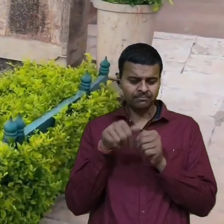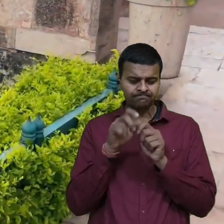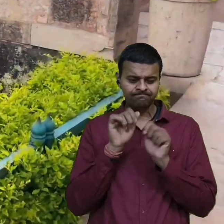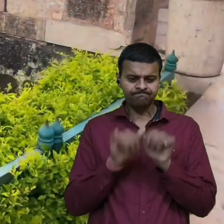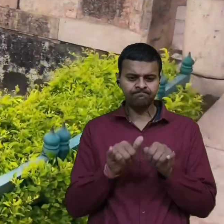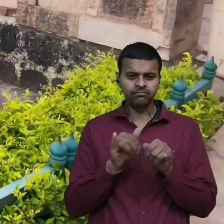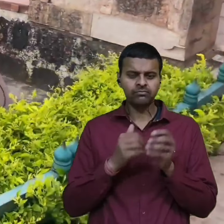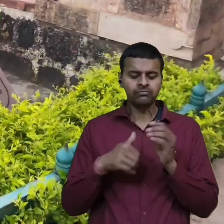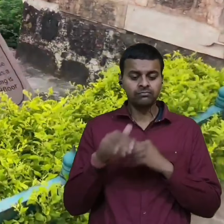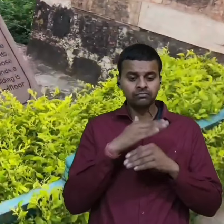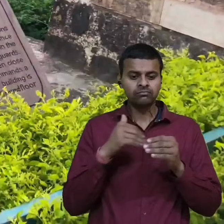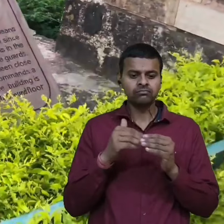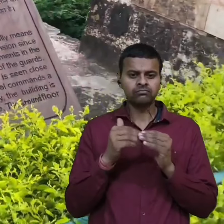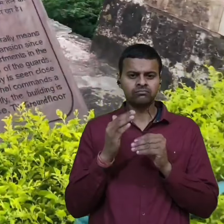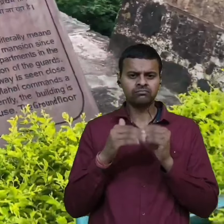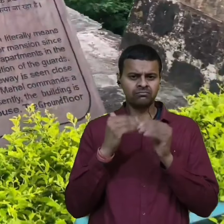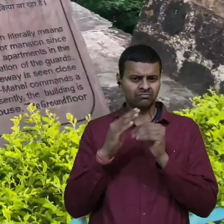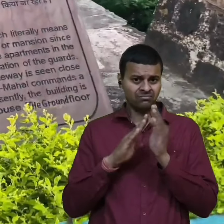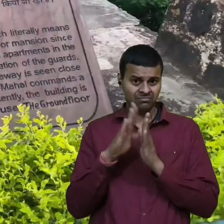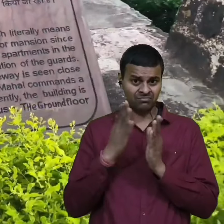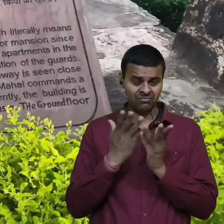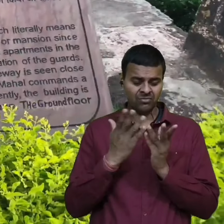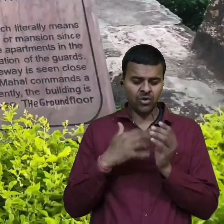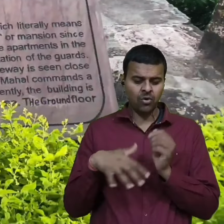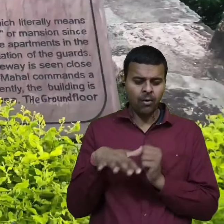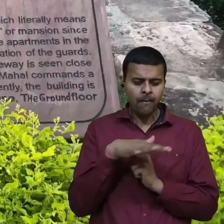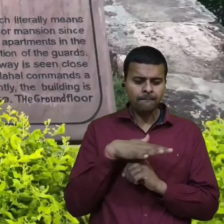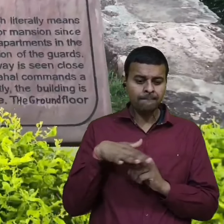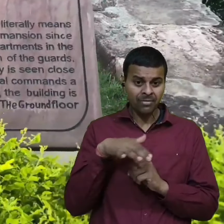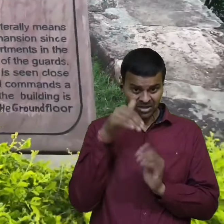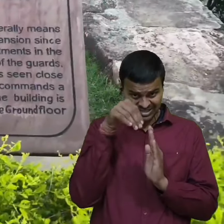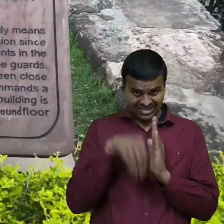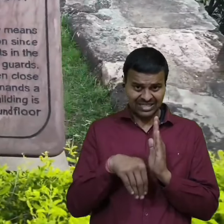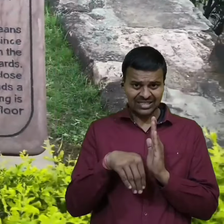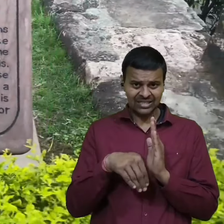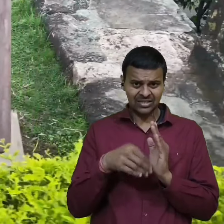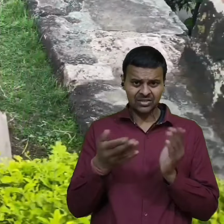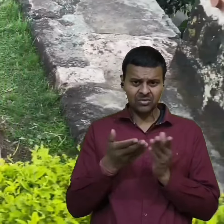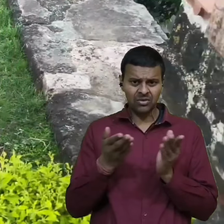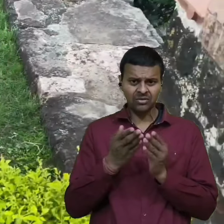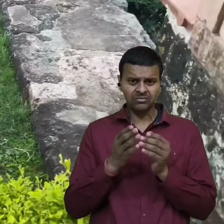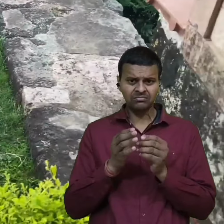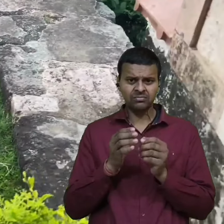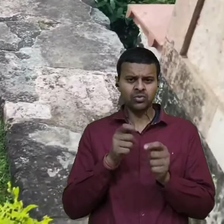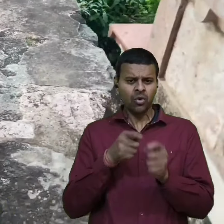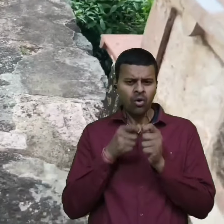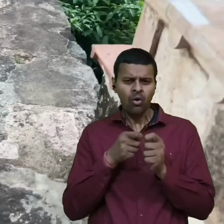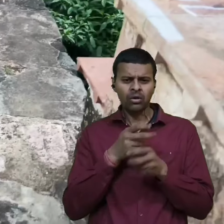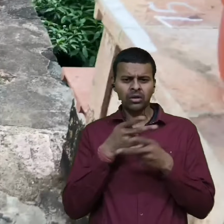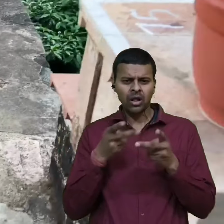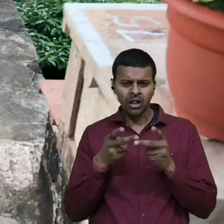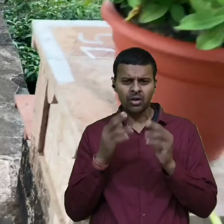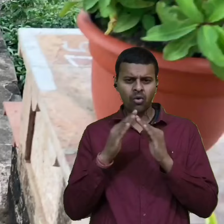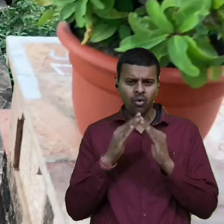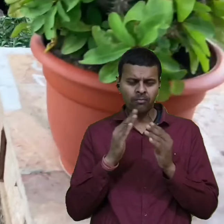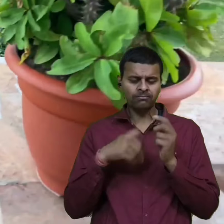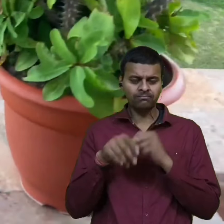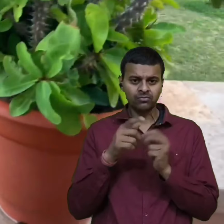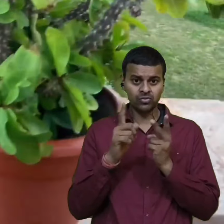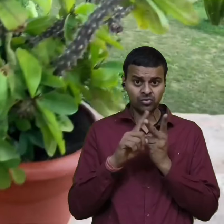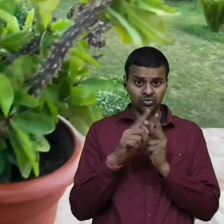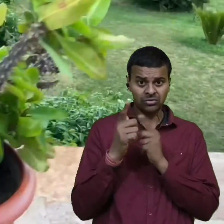this building was a stable block or mansion because its ground floor was used as a stable, while the